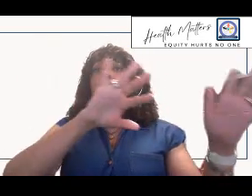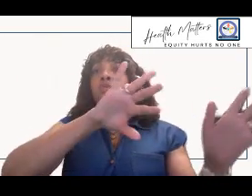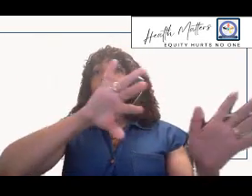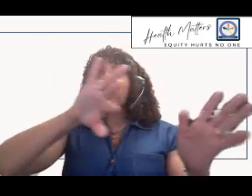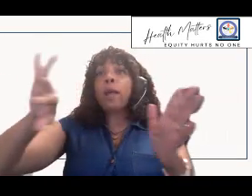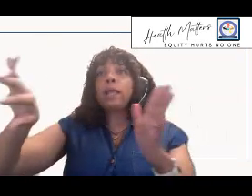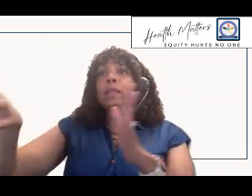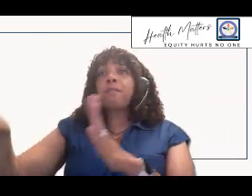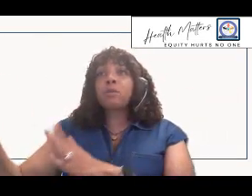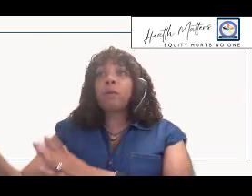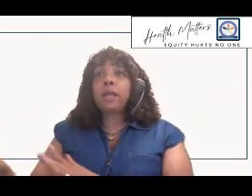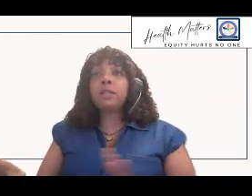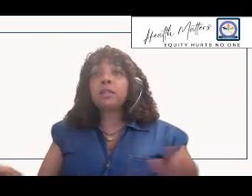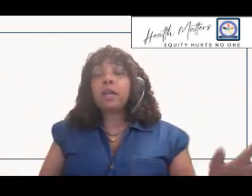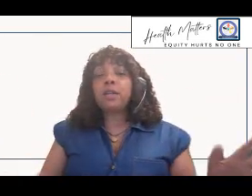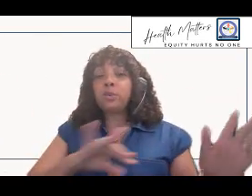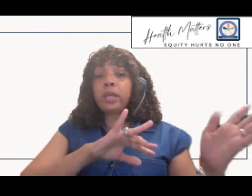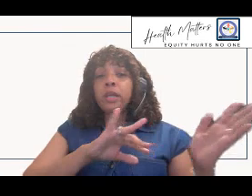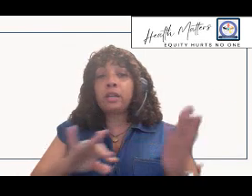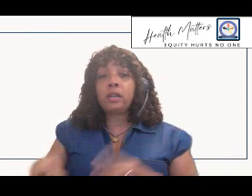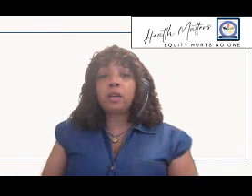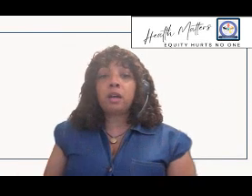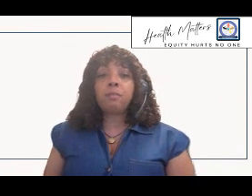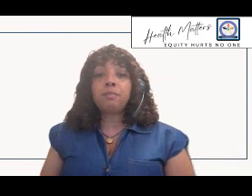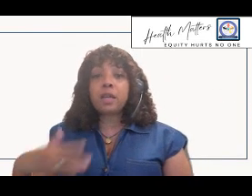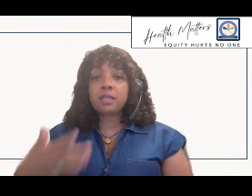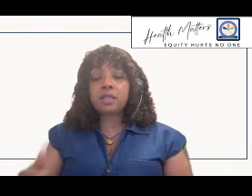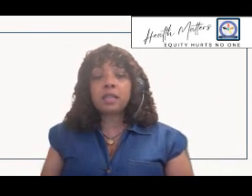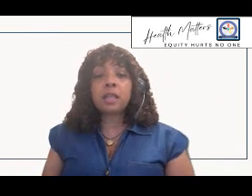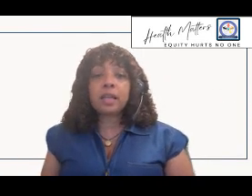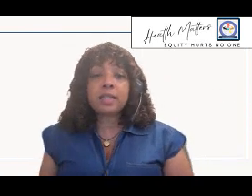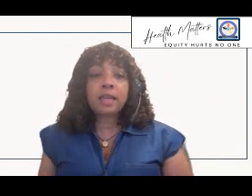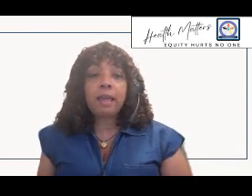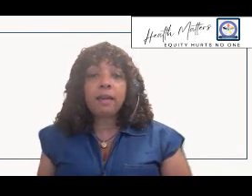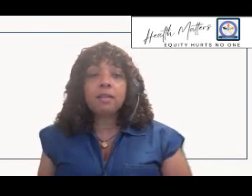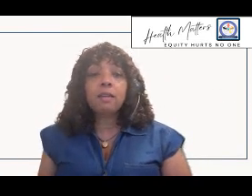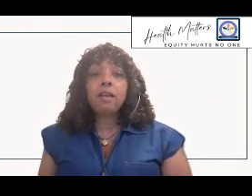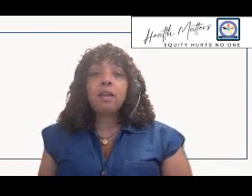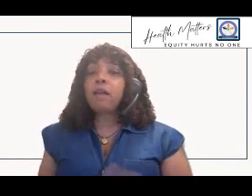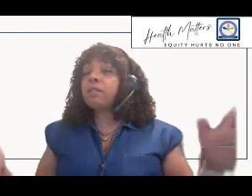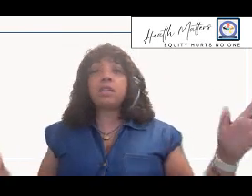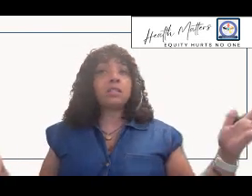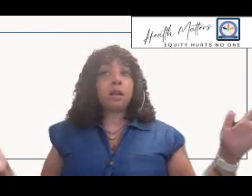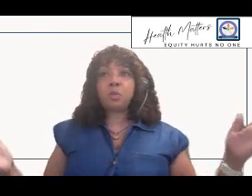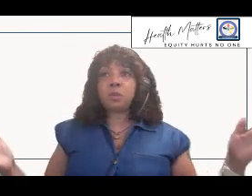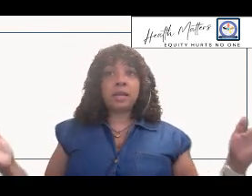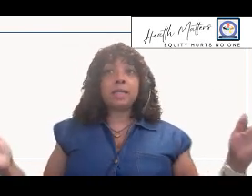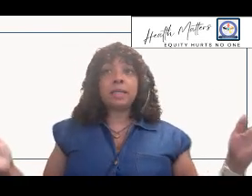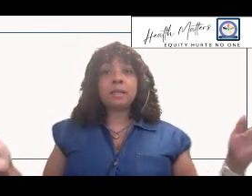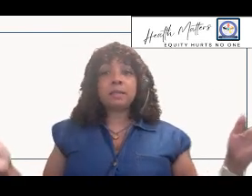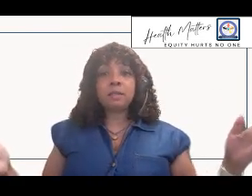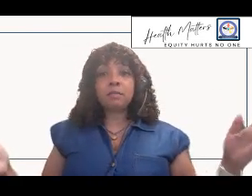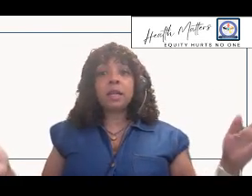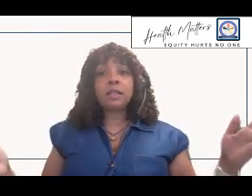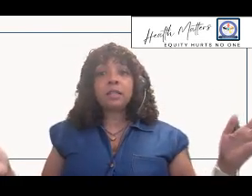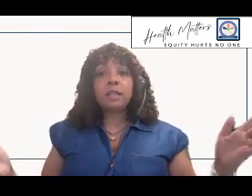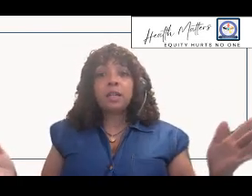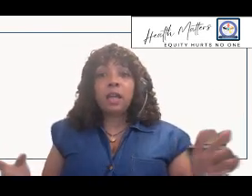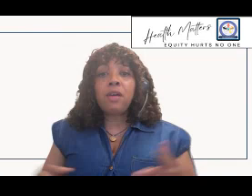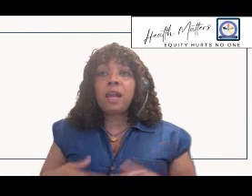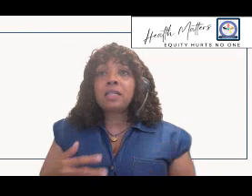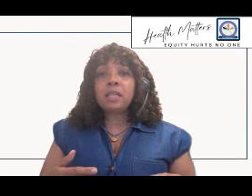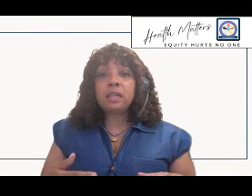kind of moving our way left to right and doing it as succinctly as I can. Everything starts with an idea,